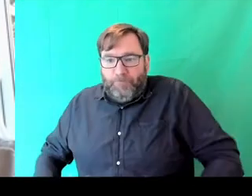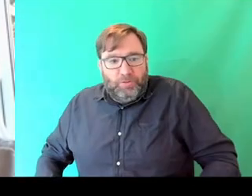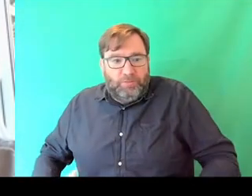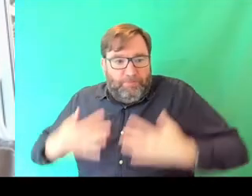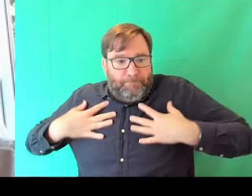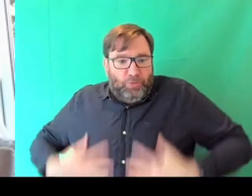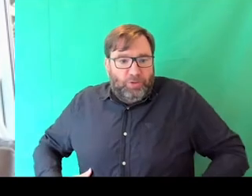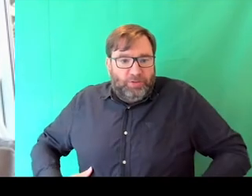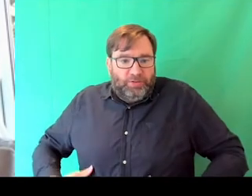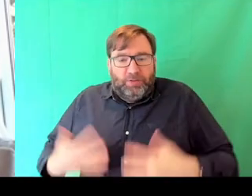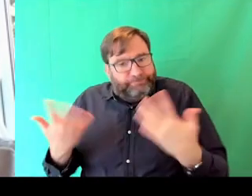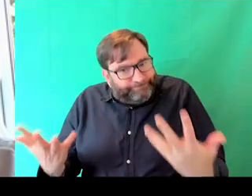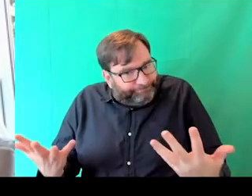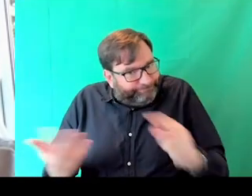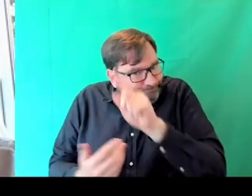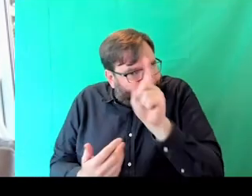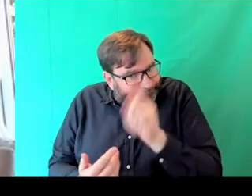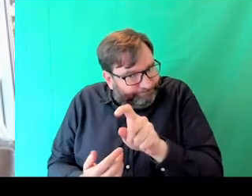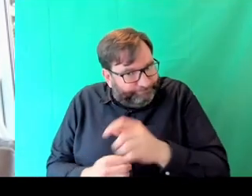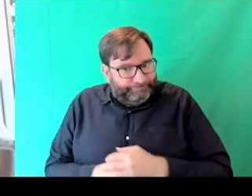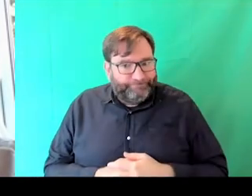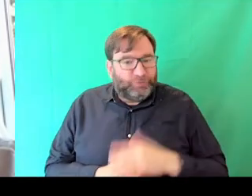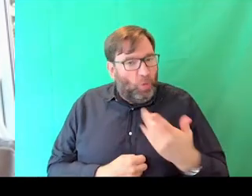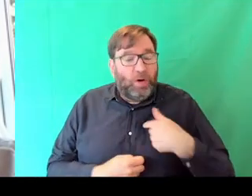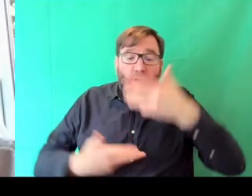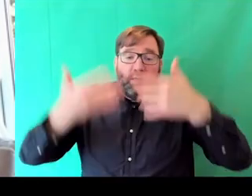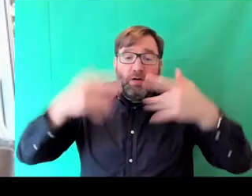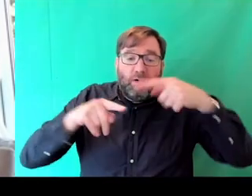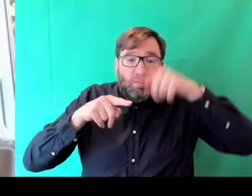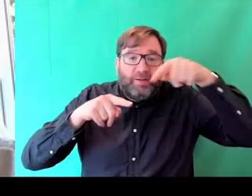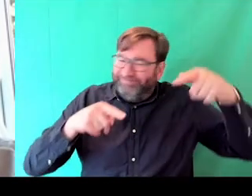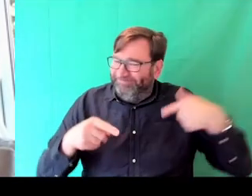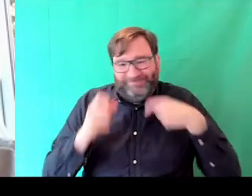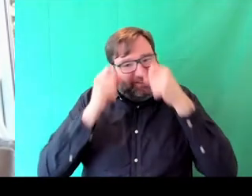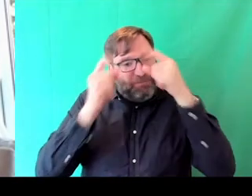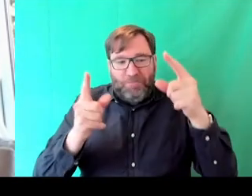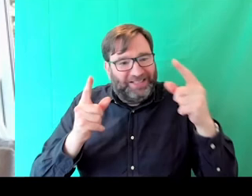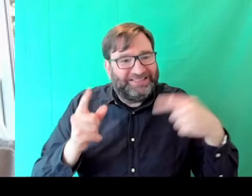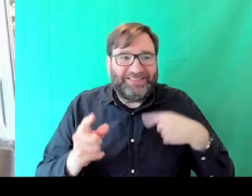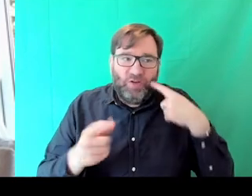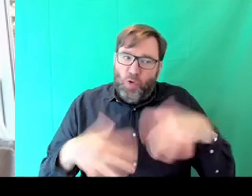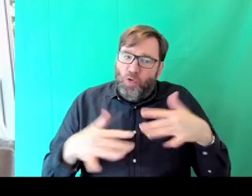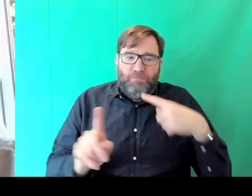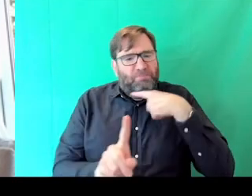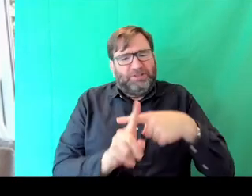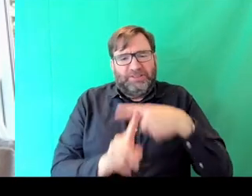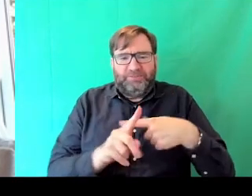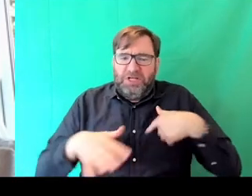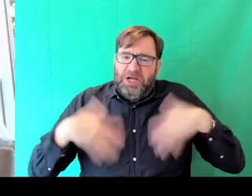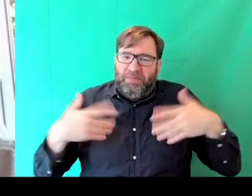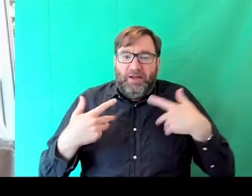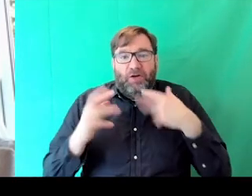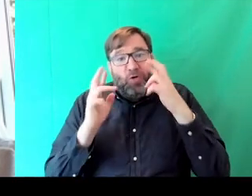yeah, I love that question and thank you for bringing that up. And I really love both